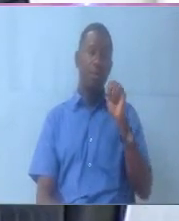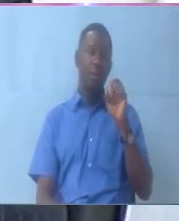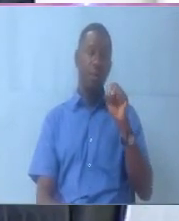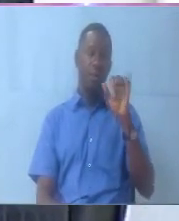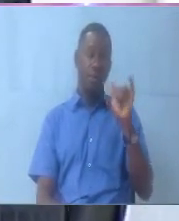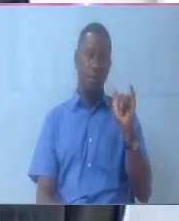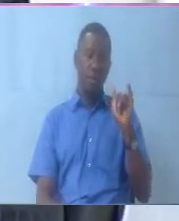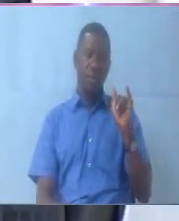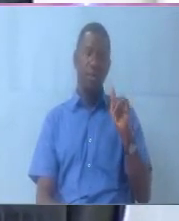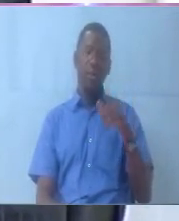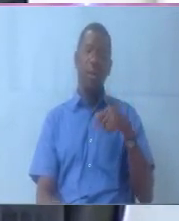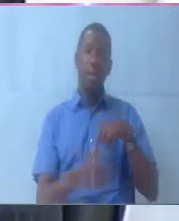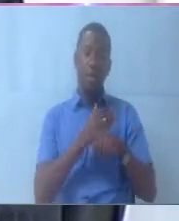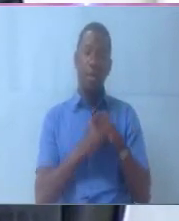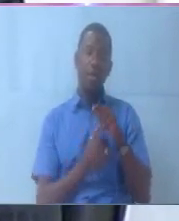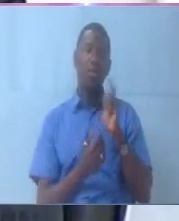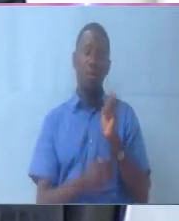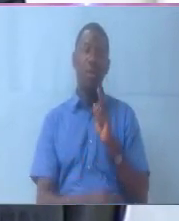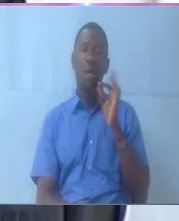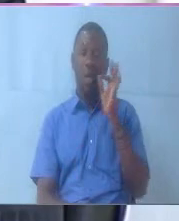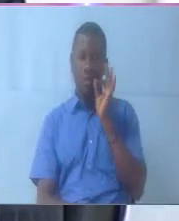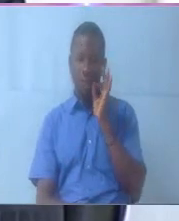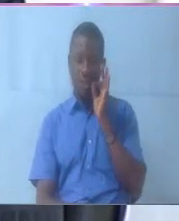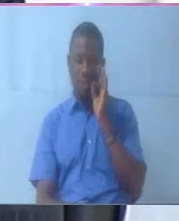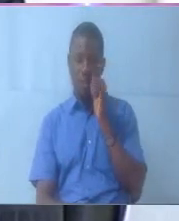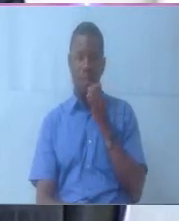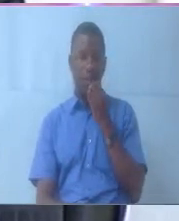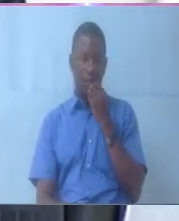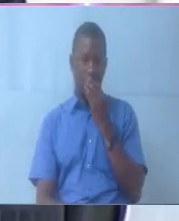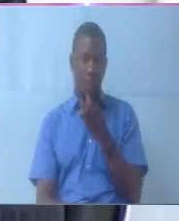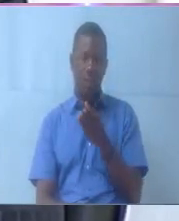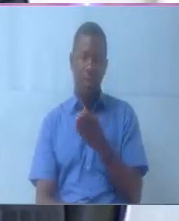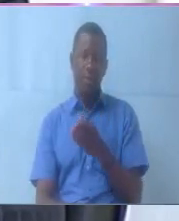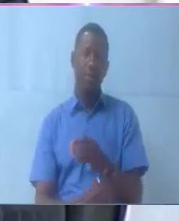In her response, ala Jabiro kono told